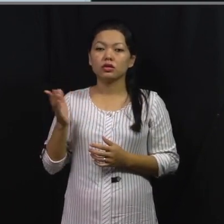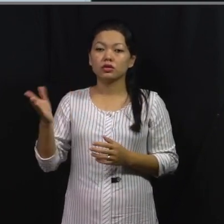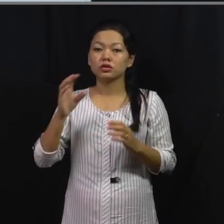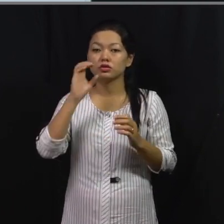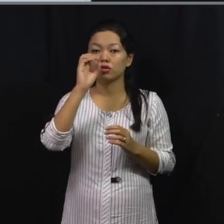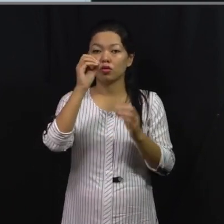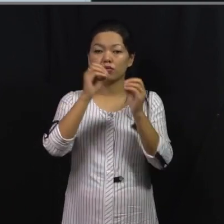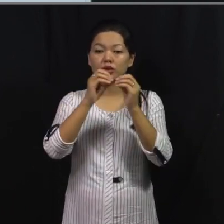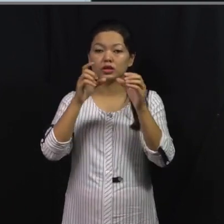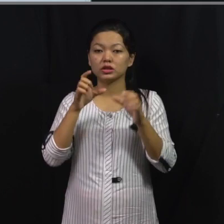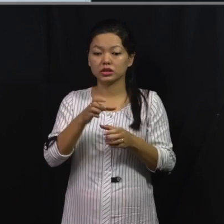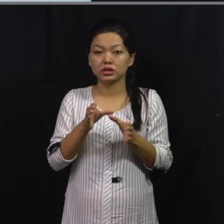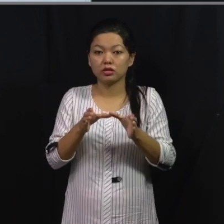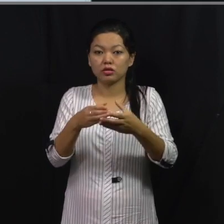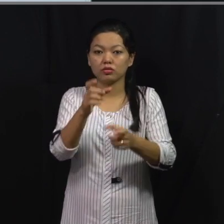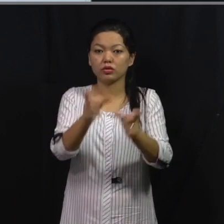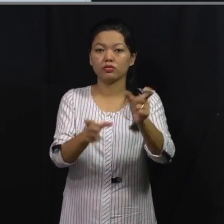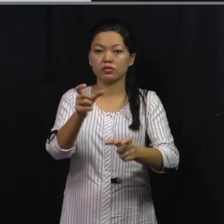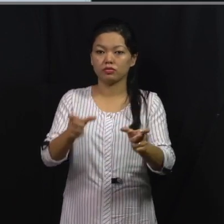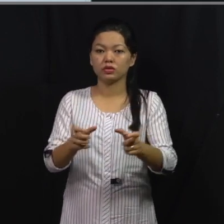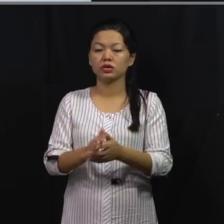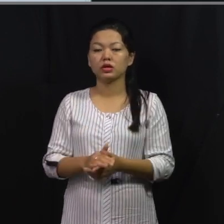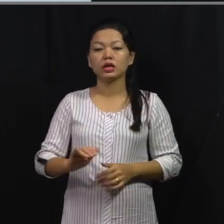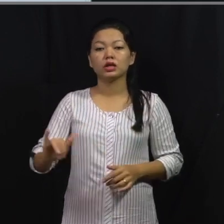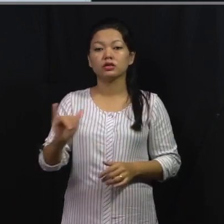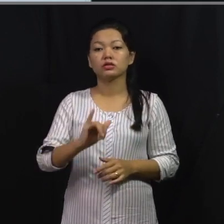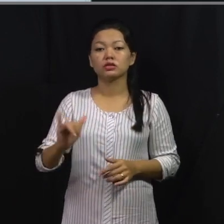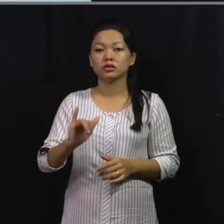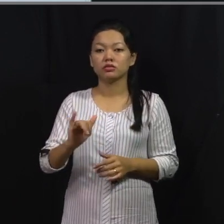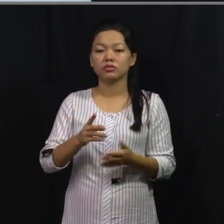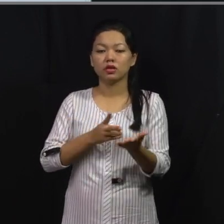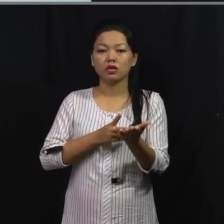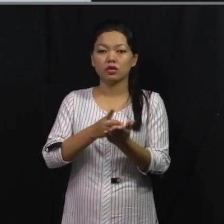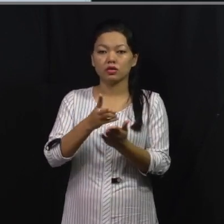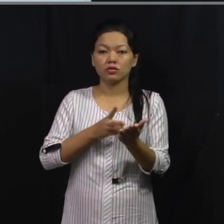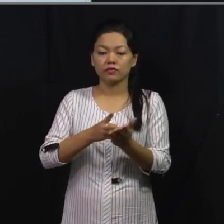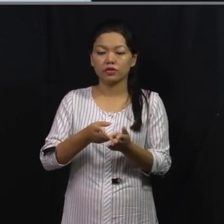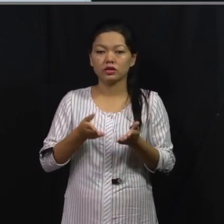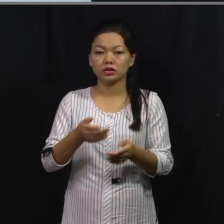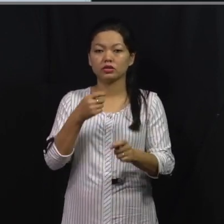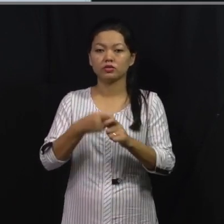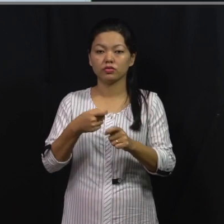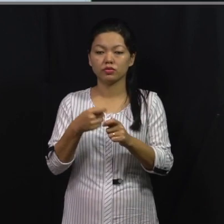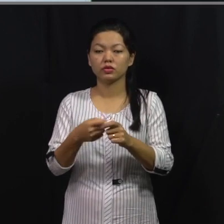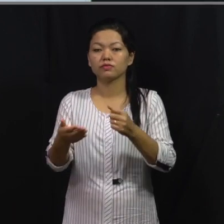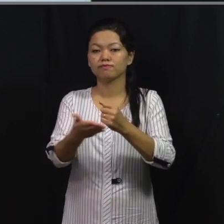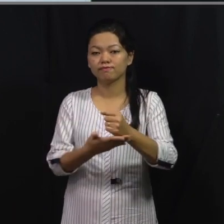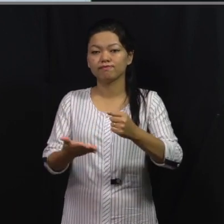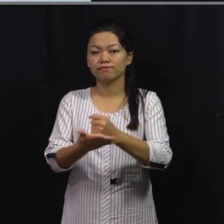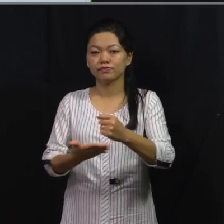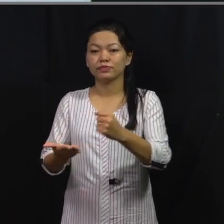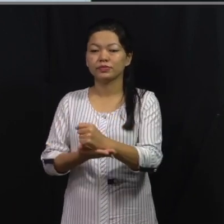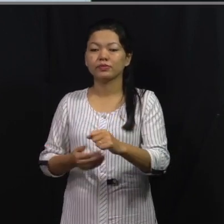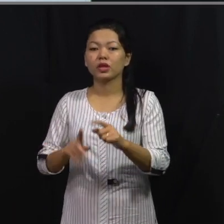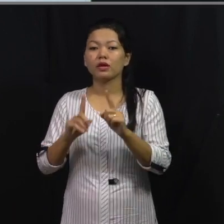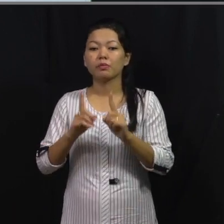have a land on their own, you know. They practice agriculture on the land of some other people, or also some of the artisans